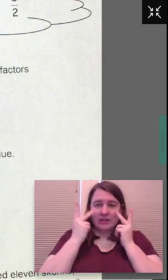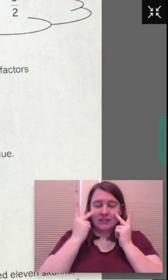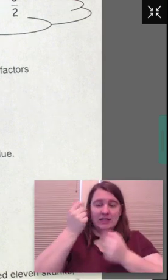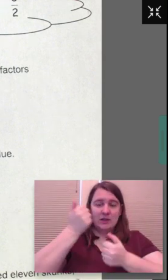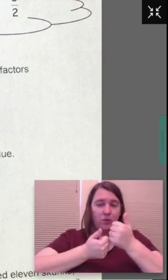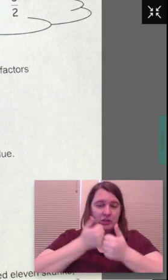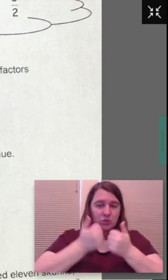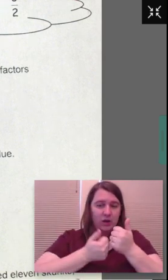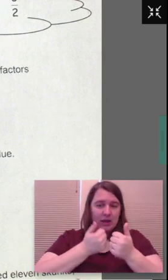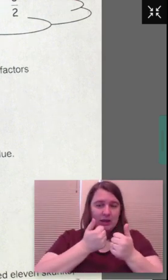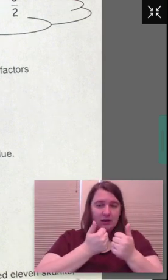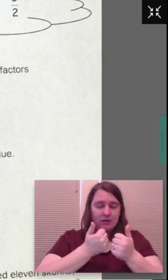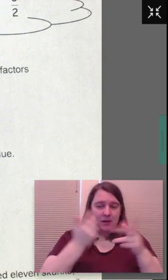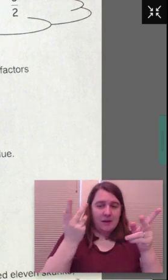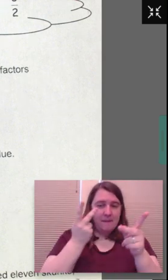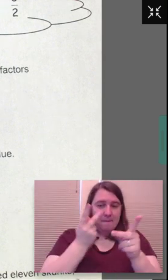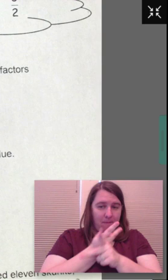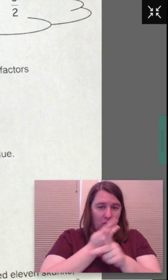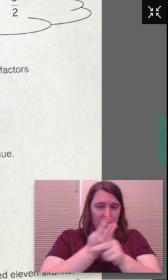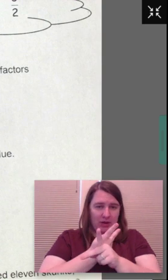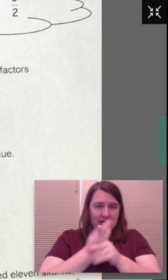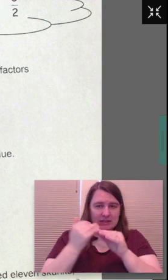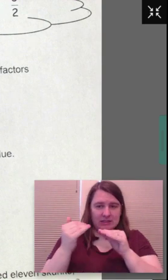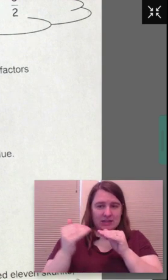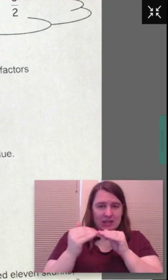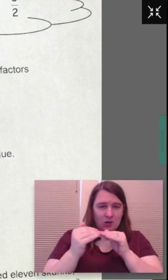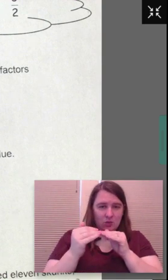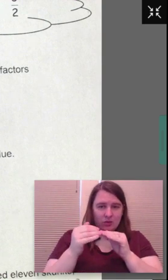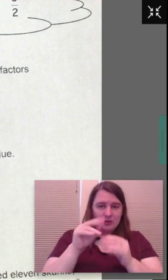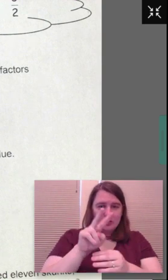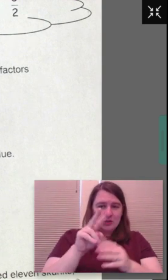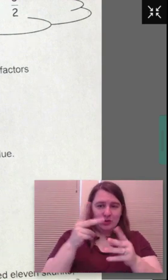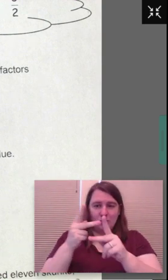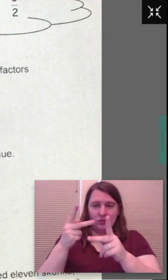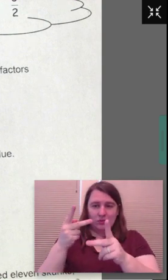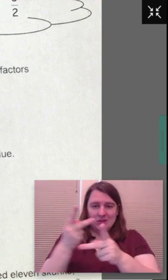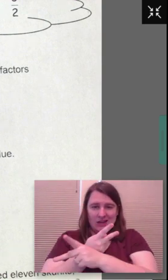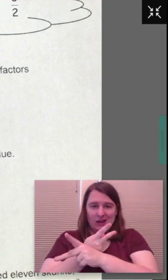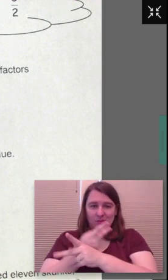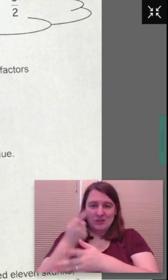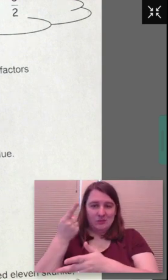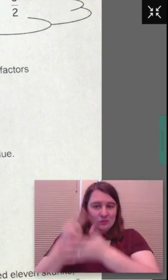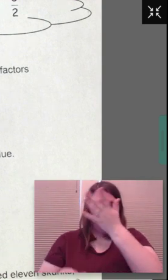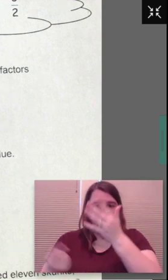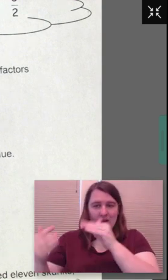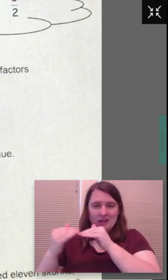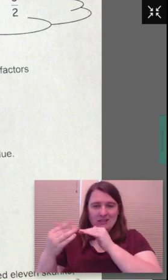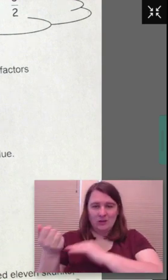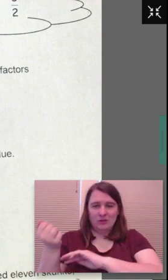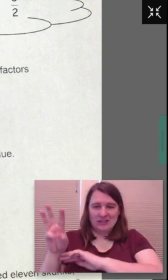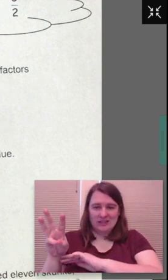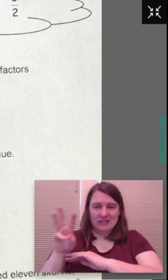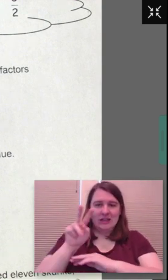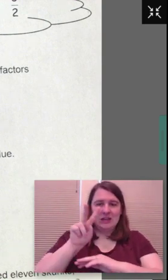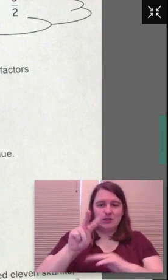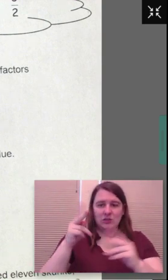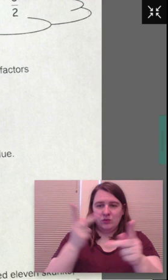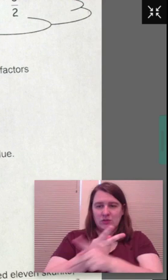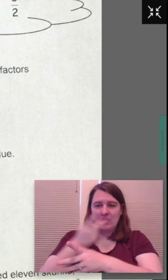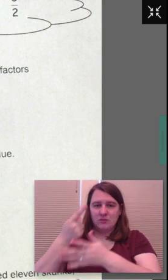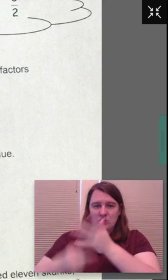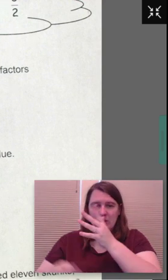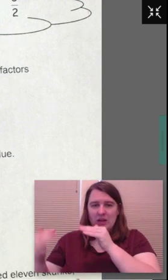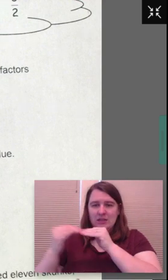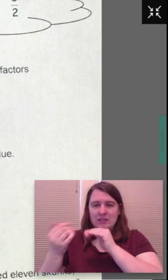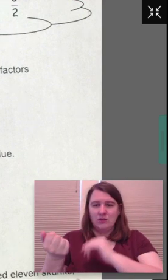chart, see which one multiplies to equal 2 times what is equal to 16, and